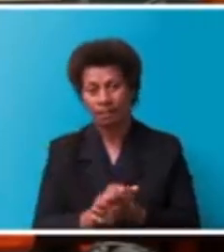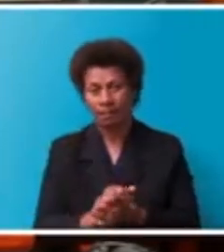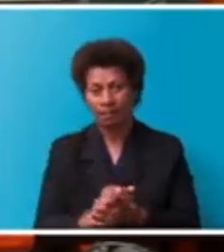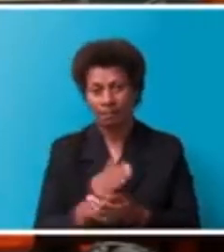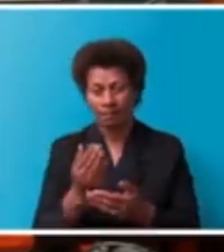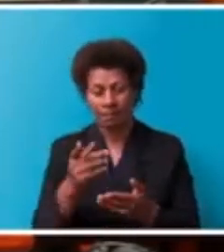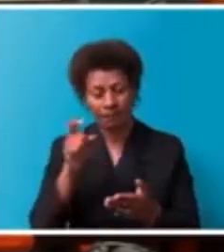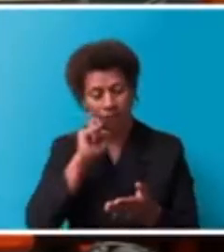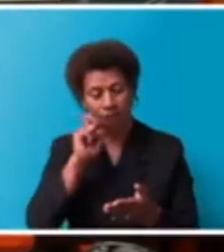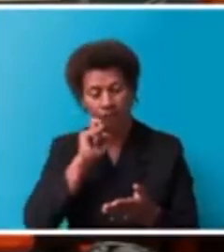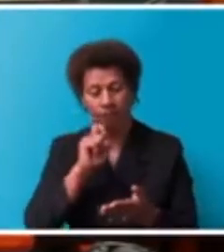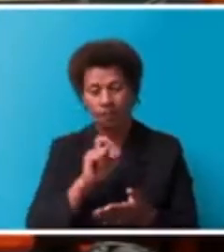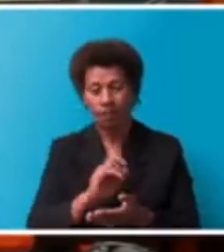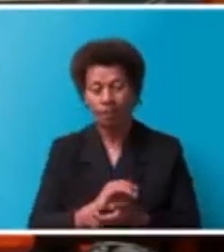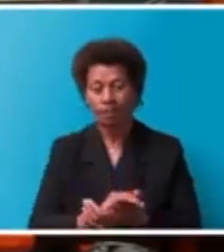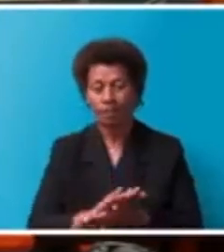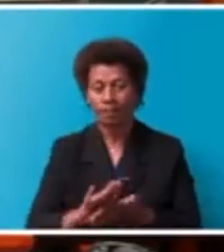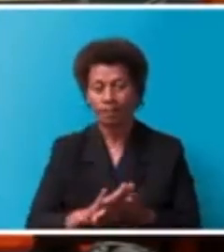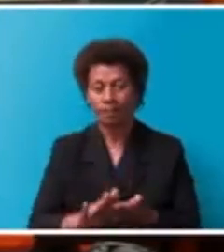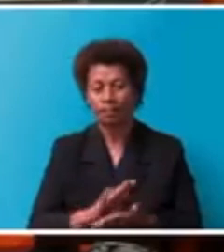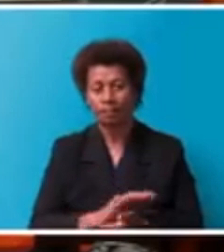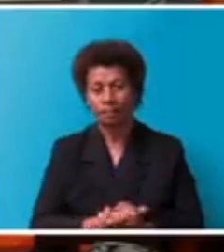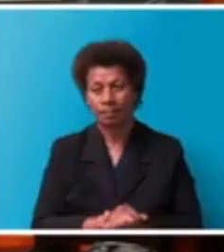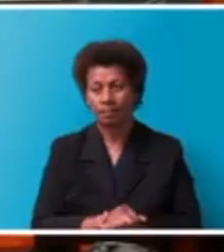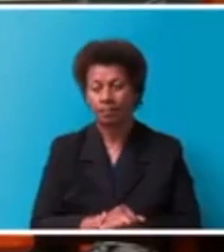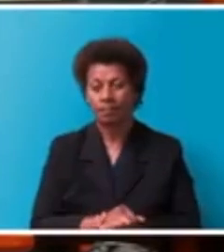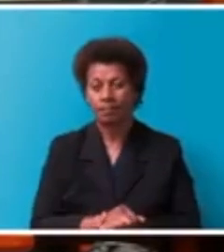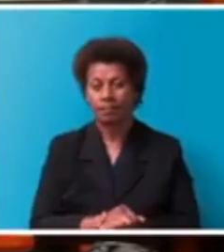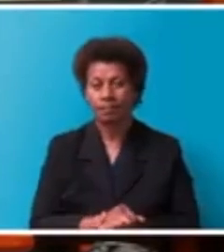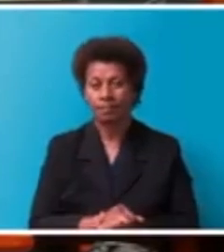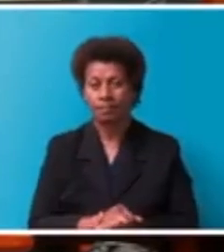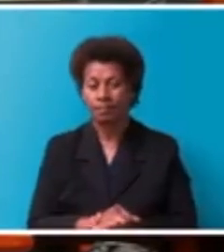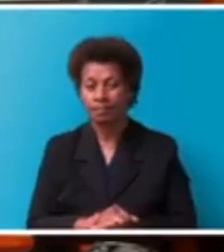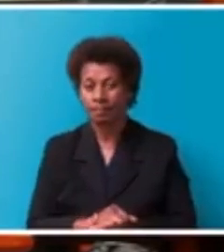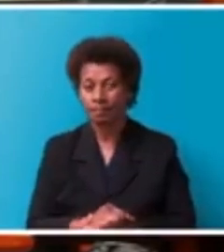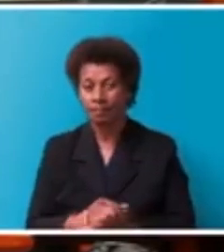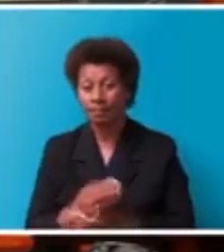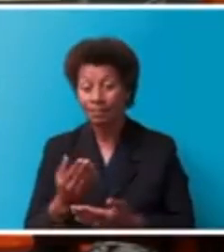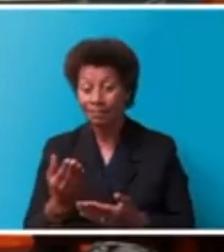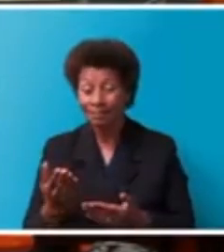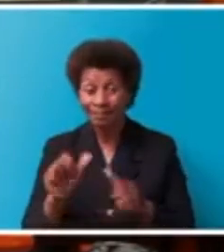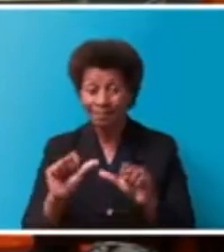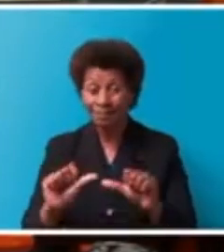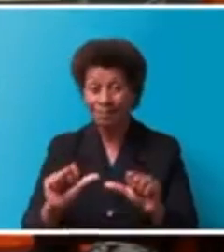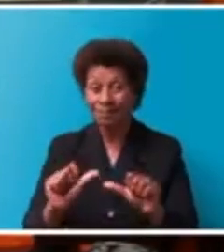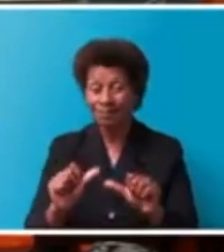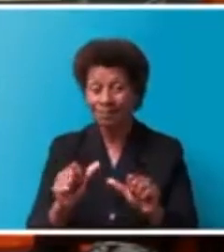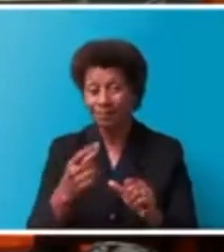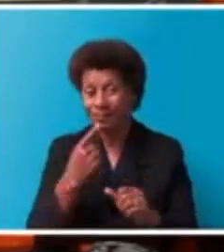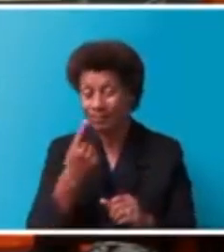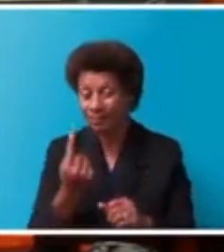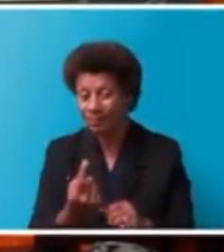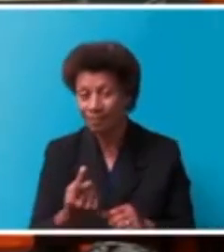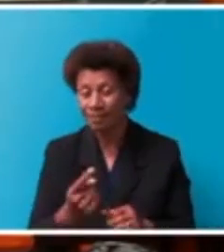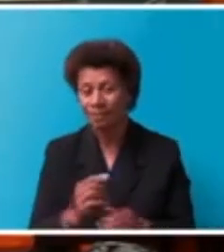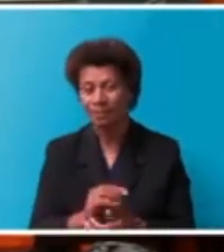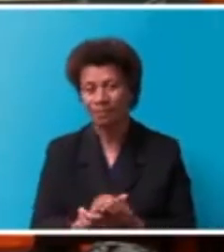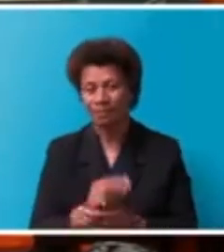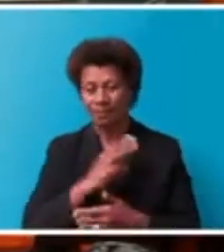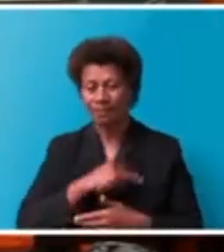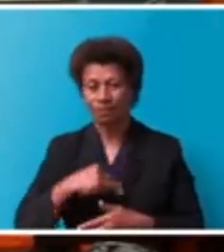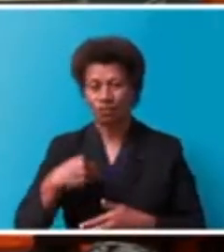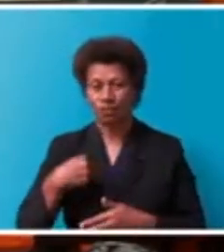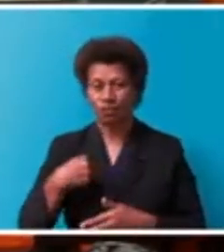orders. Mr. Speaker, as mentioned by His Excellency in his speech, the Ministry is currently finalizing